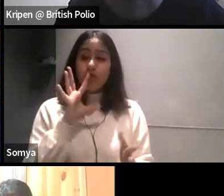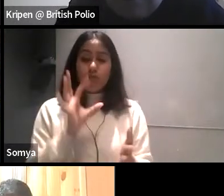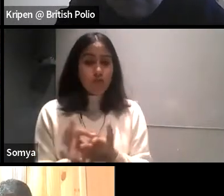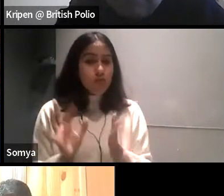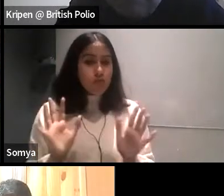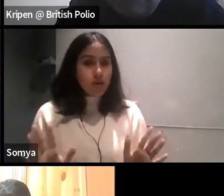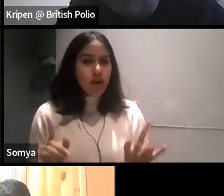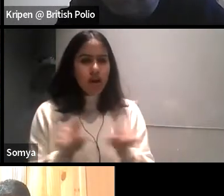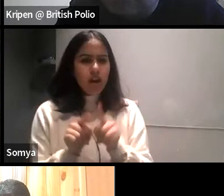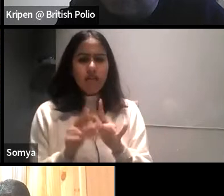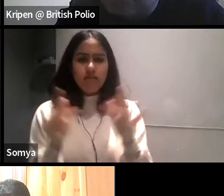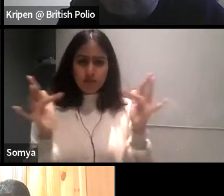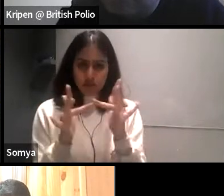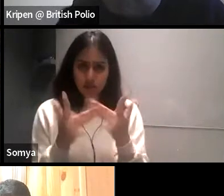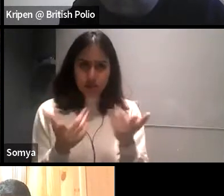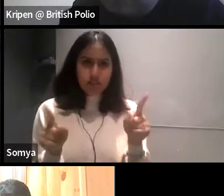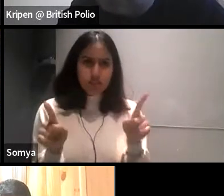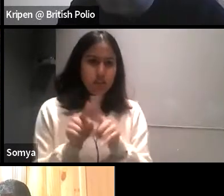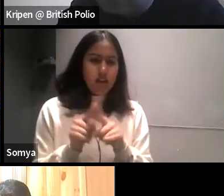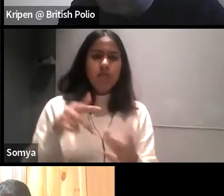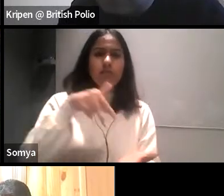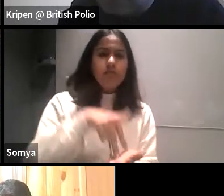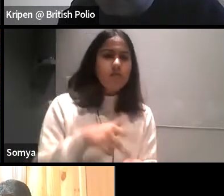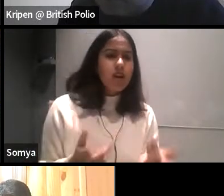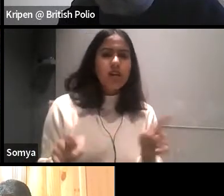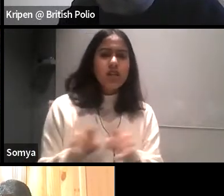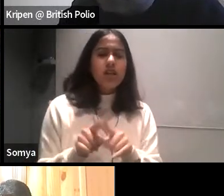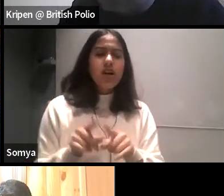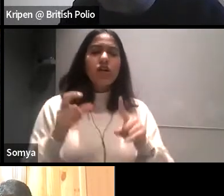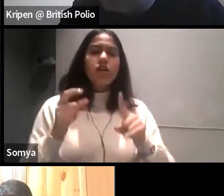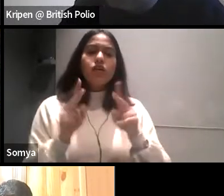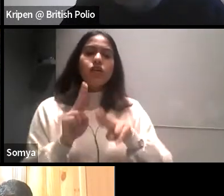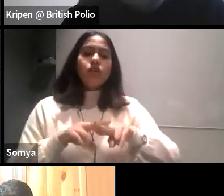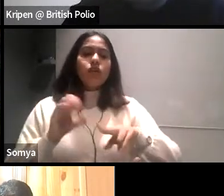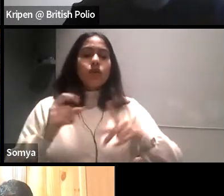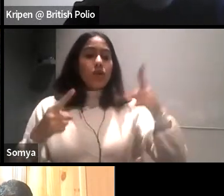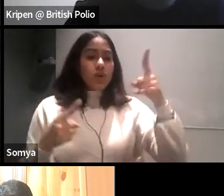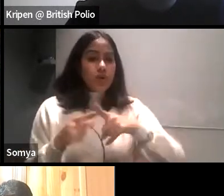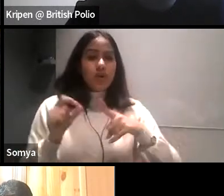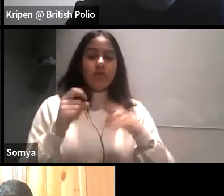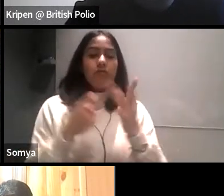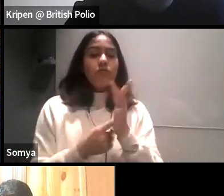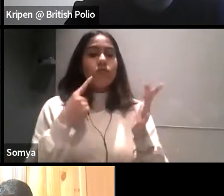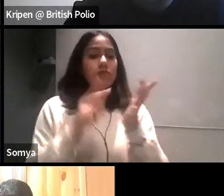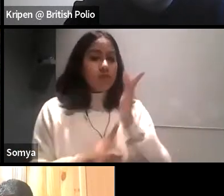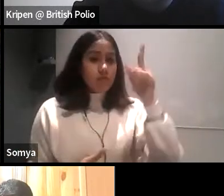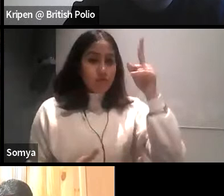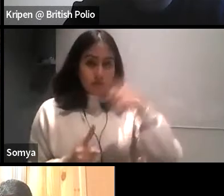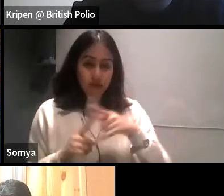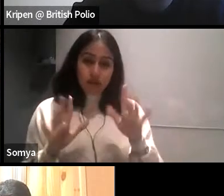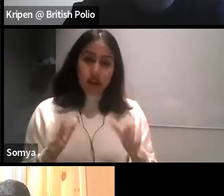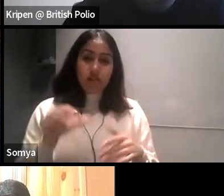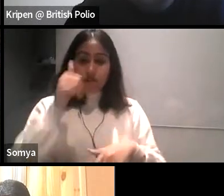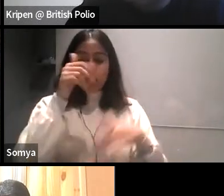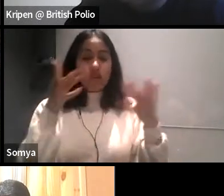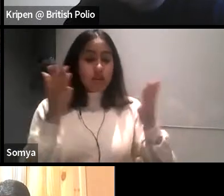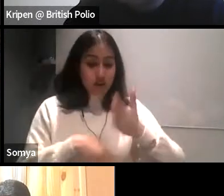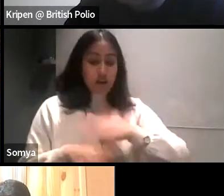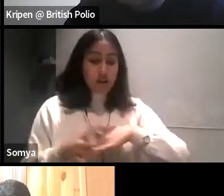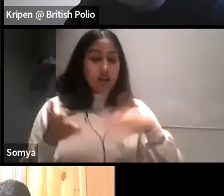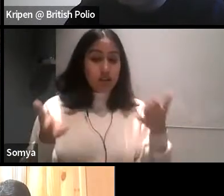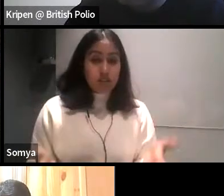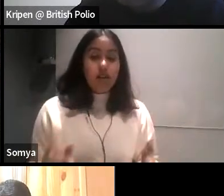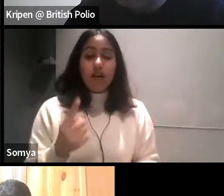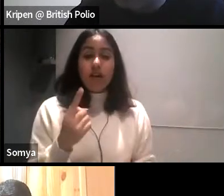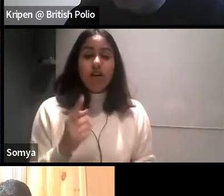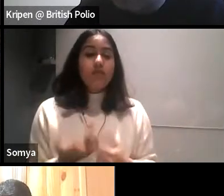that there is a digital presence of and footprint of each one. Like even for Sarthak in India, I recall that